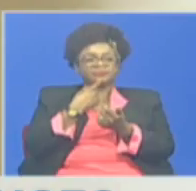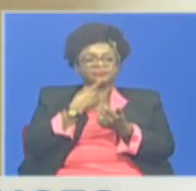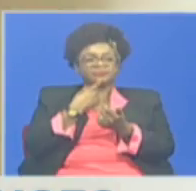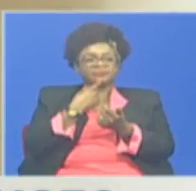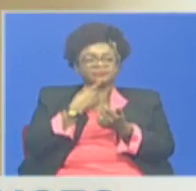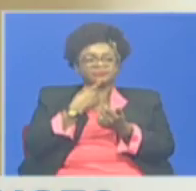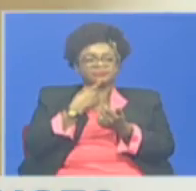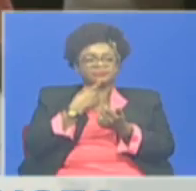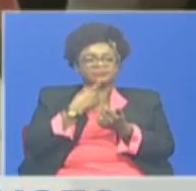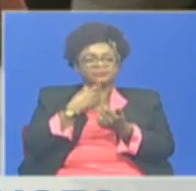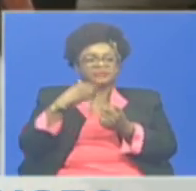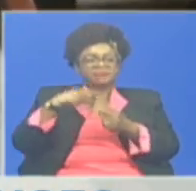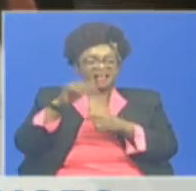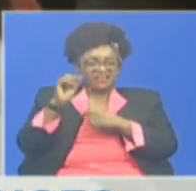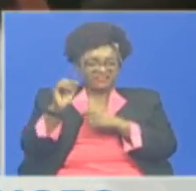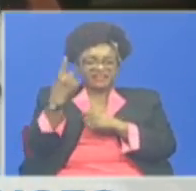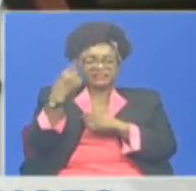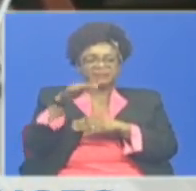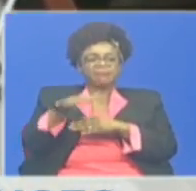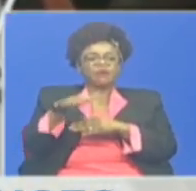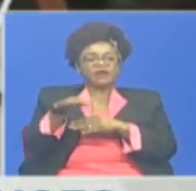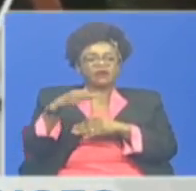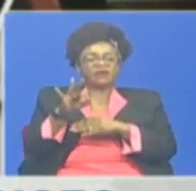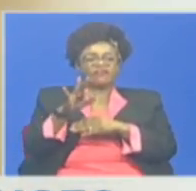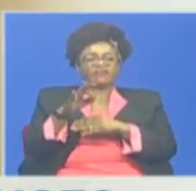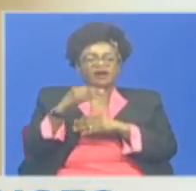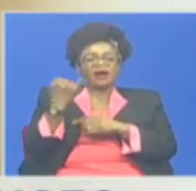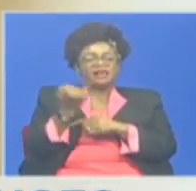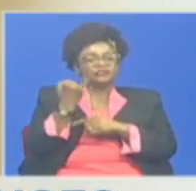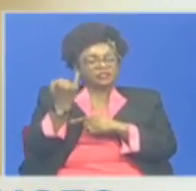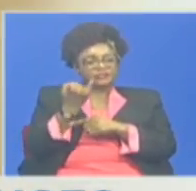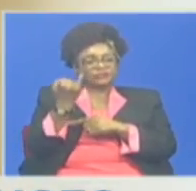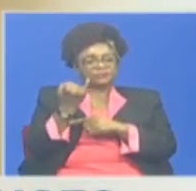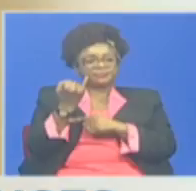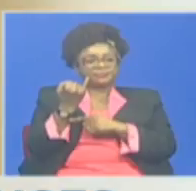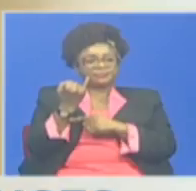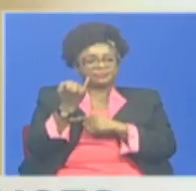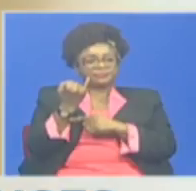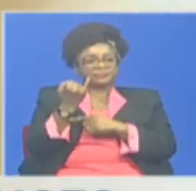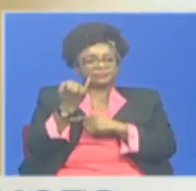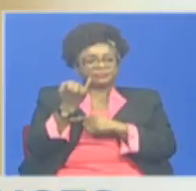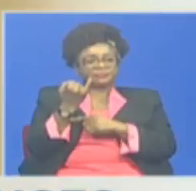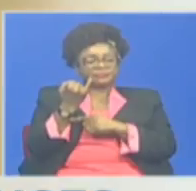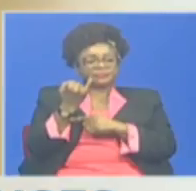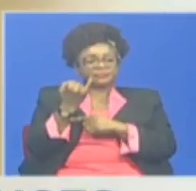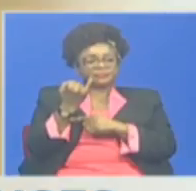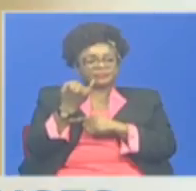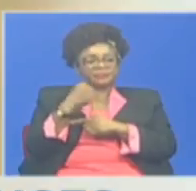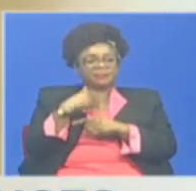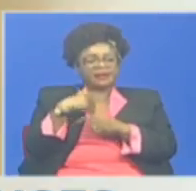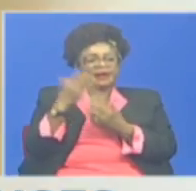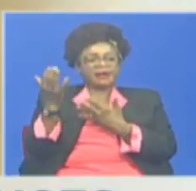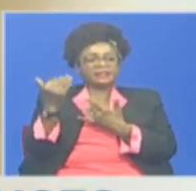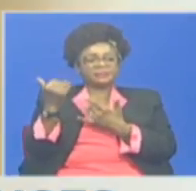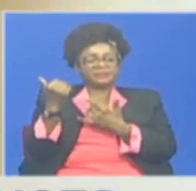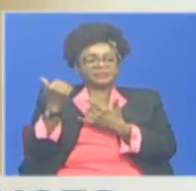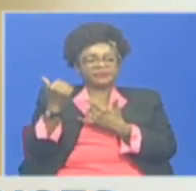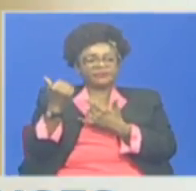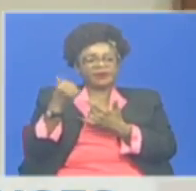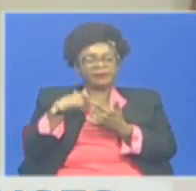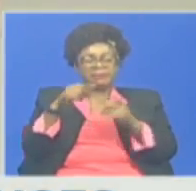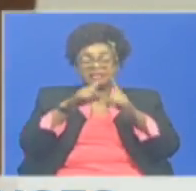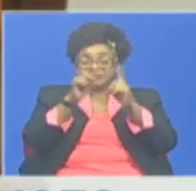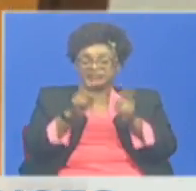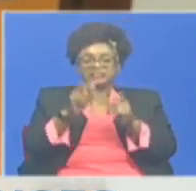of isolation. This is the day that, like I said, I am expecting my COVID-19 test results.